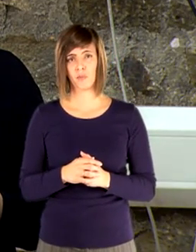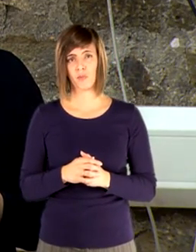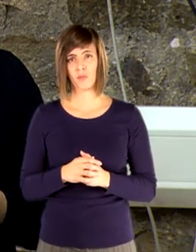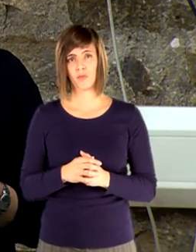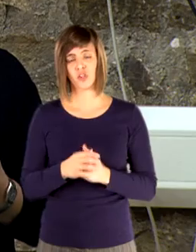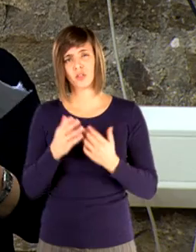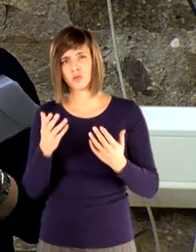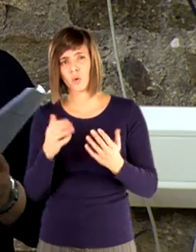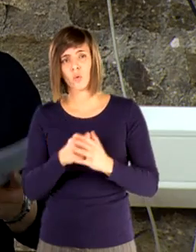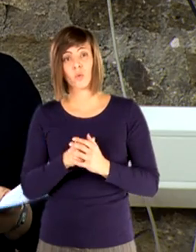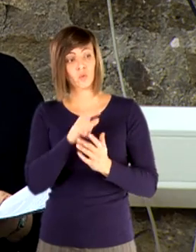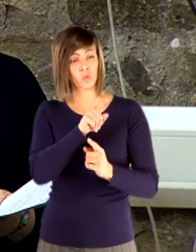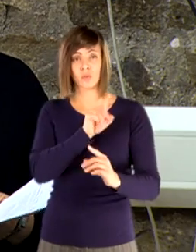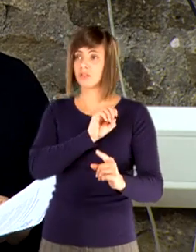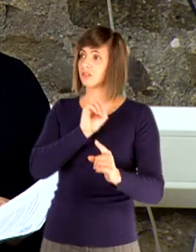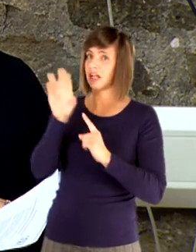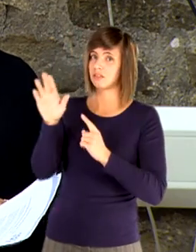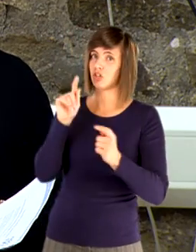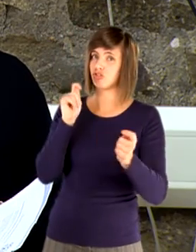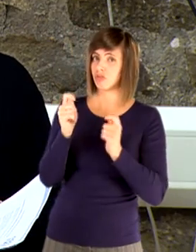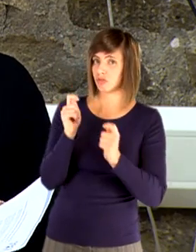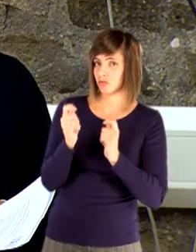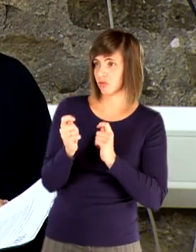way. So send off the